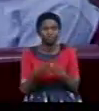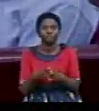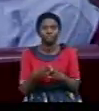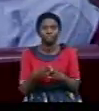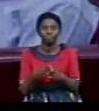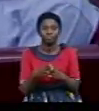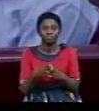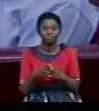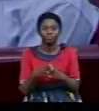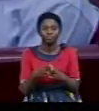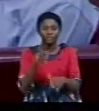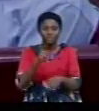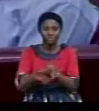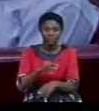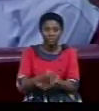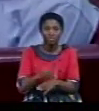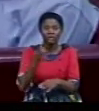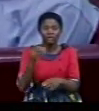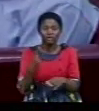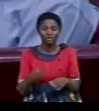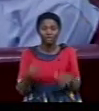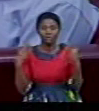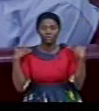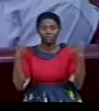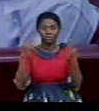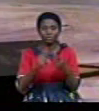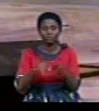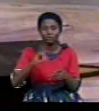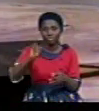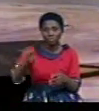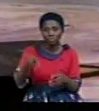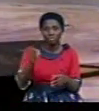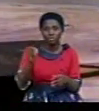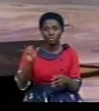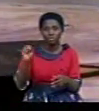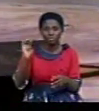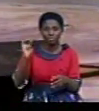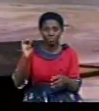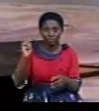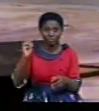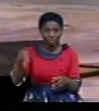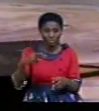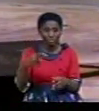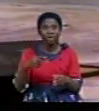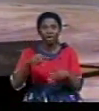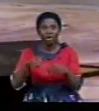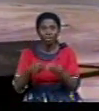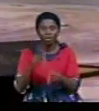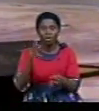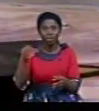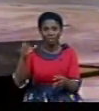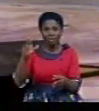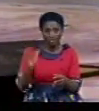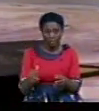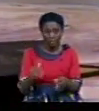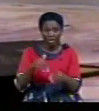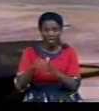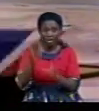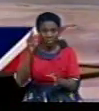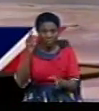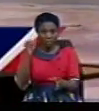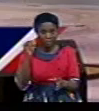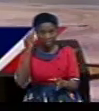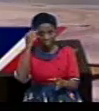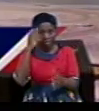message of the Angel unto Joseph about Mary look at your Bible Matthew chapter 1 verse 21